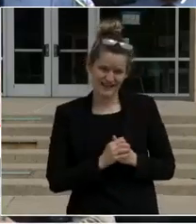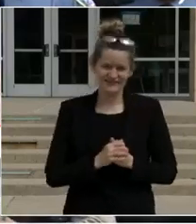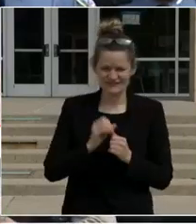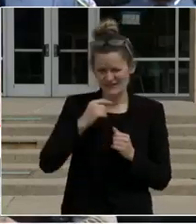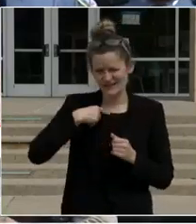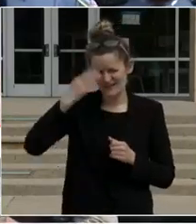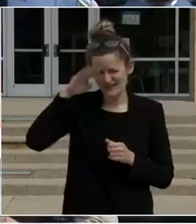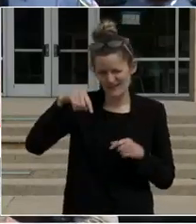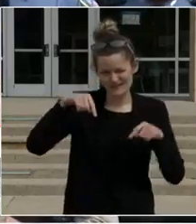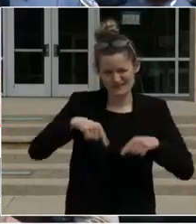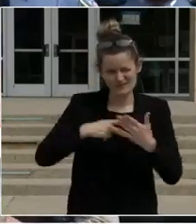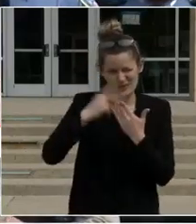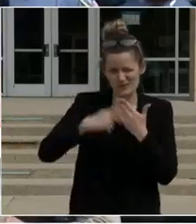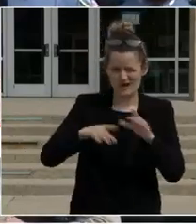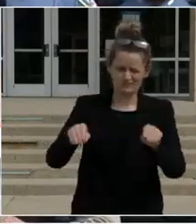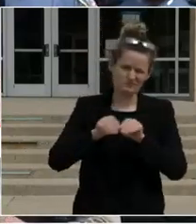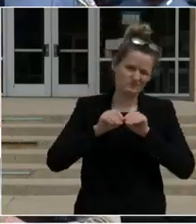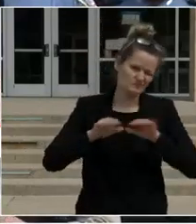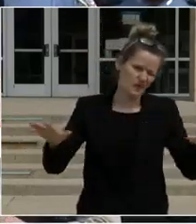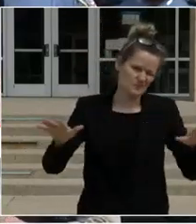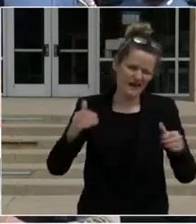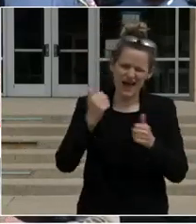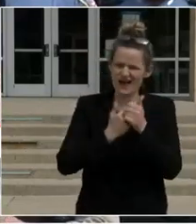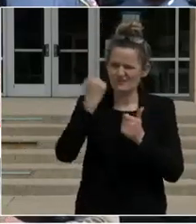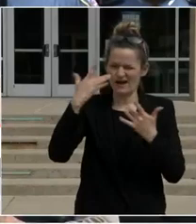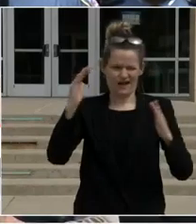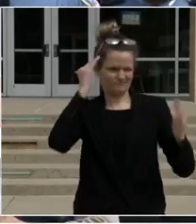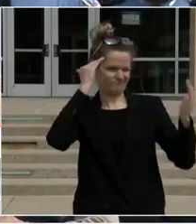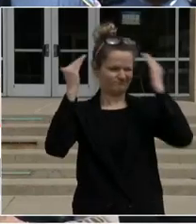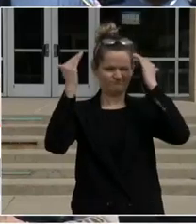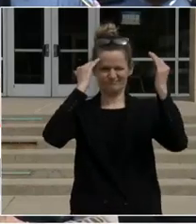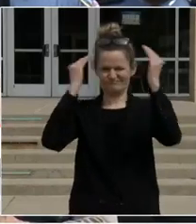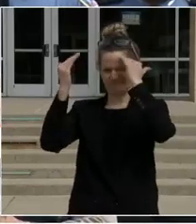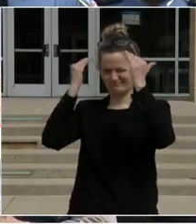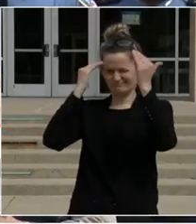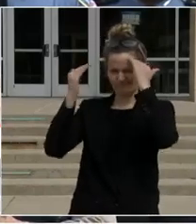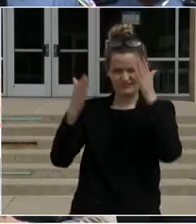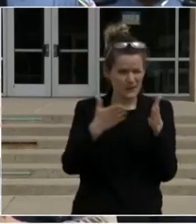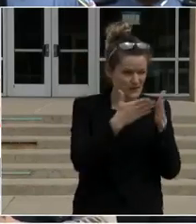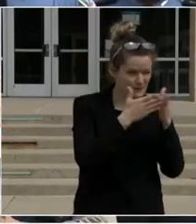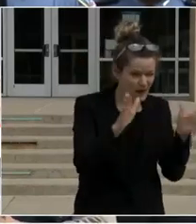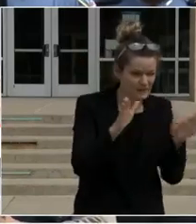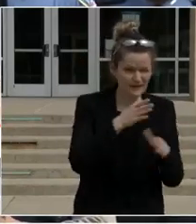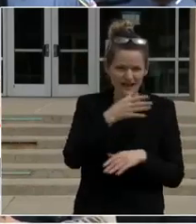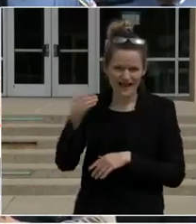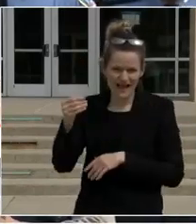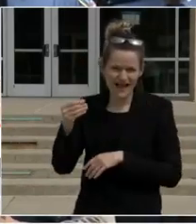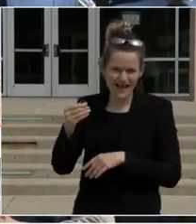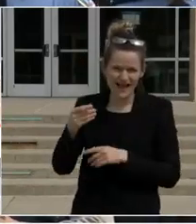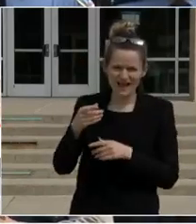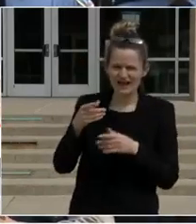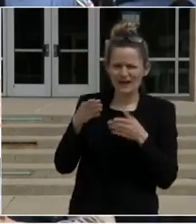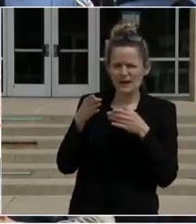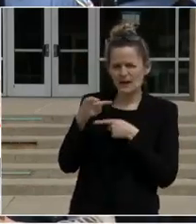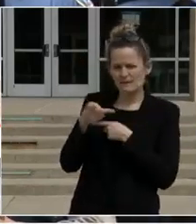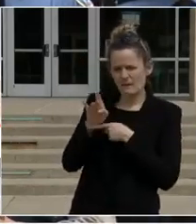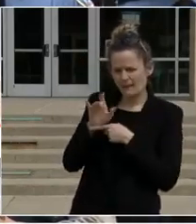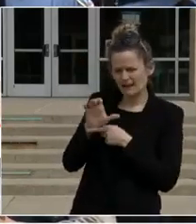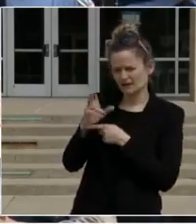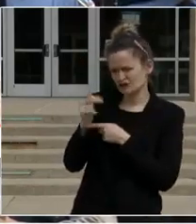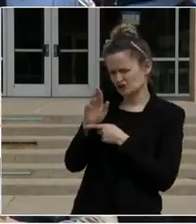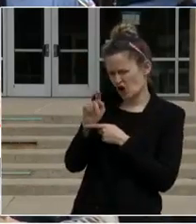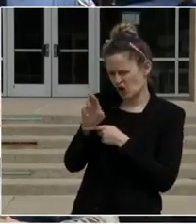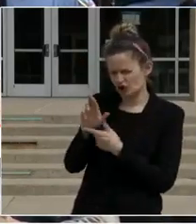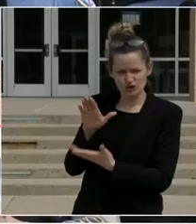District of Columbia schools, both public and charter schools. We just want you guys to continue to work hard, continue to make the